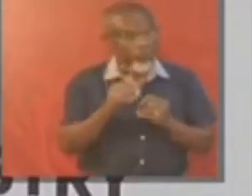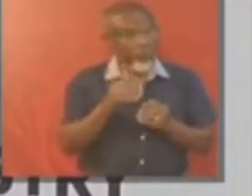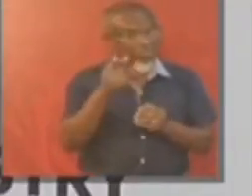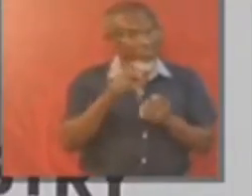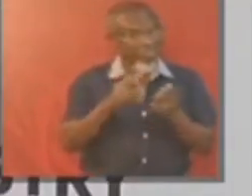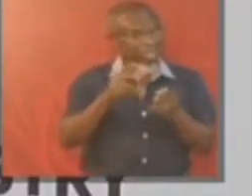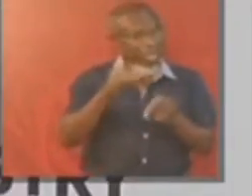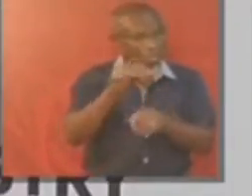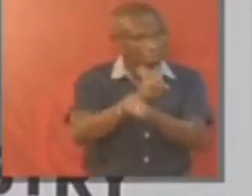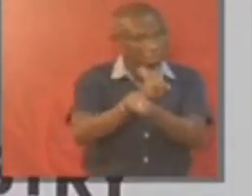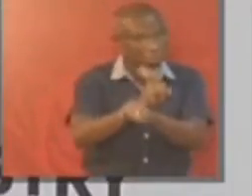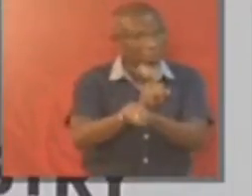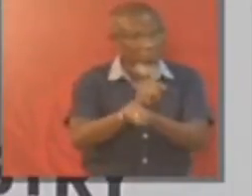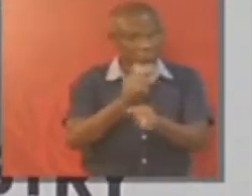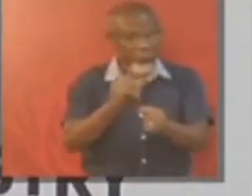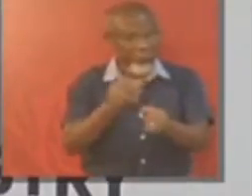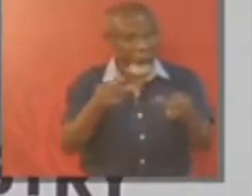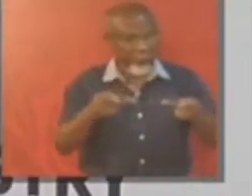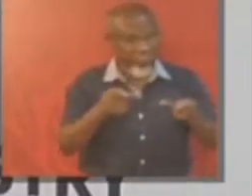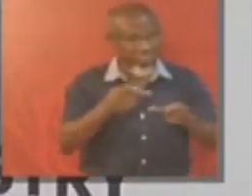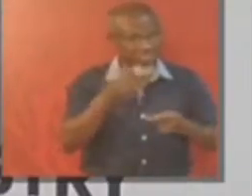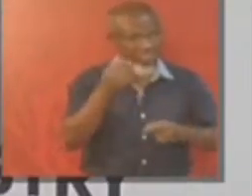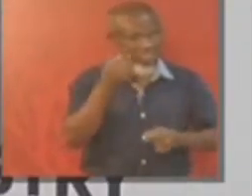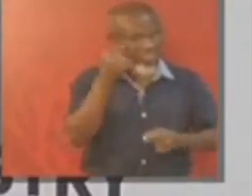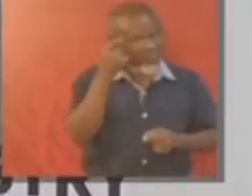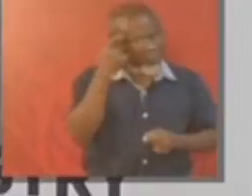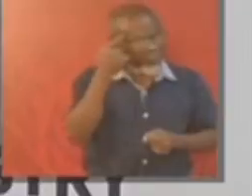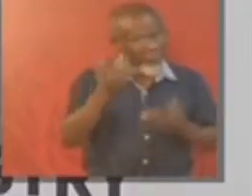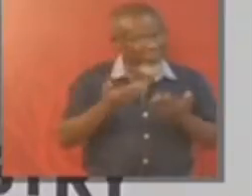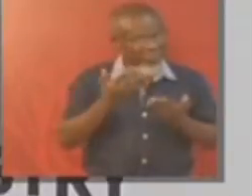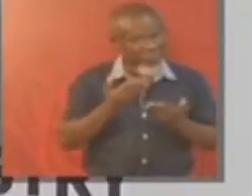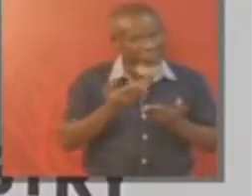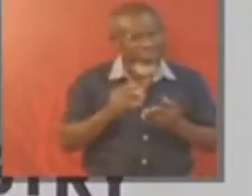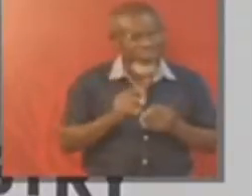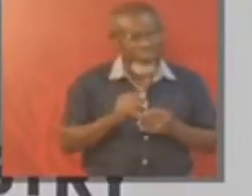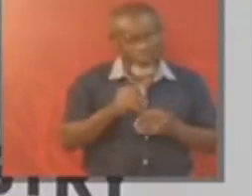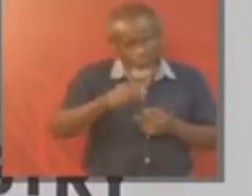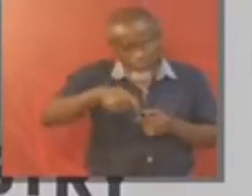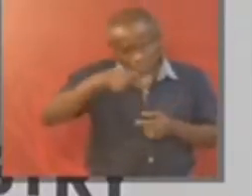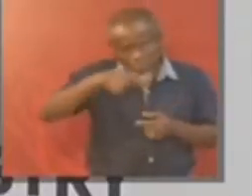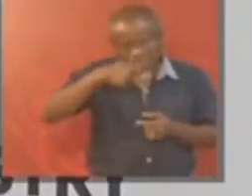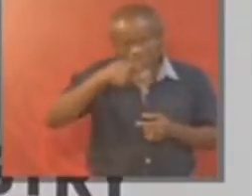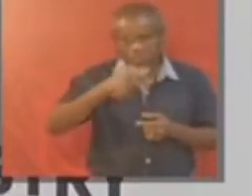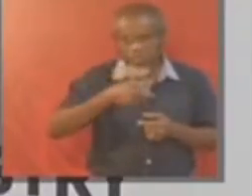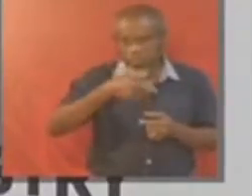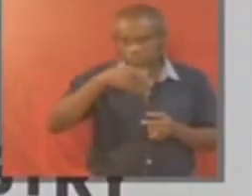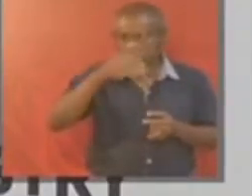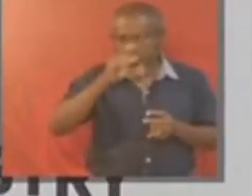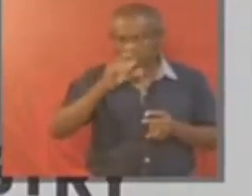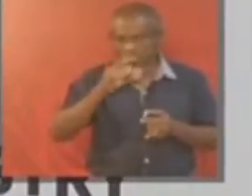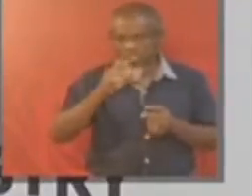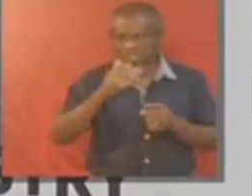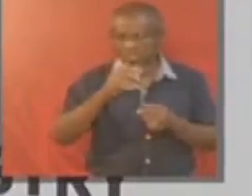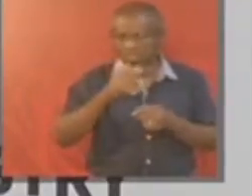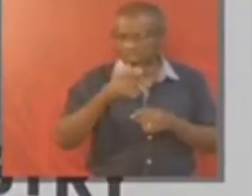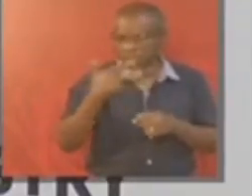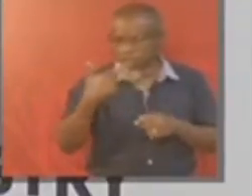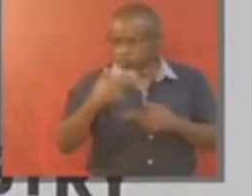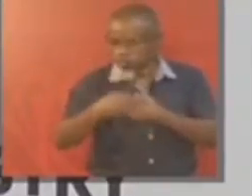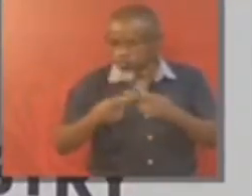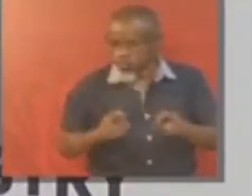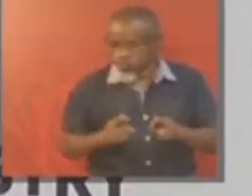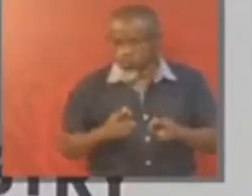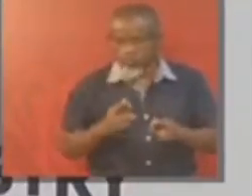you are unable to wear your mask. When you are drinking, you are unable to wear your mask. So these are scenarios when you get together with your people at work,